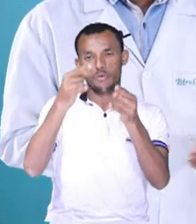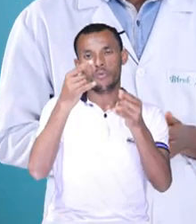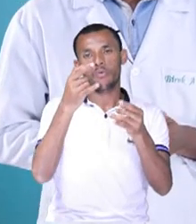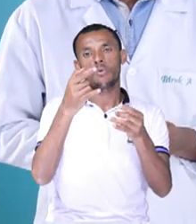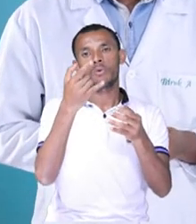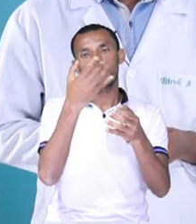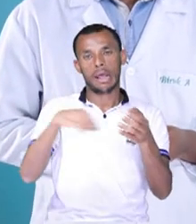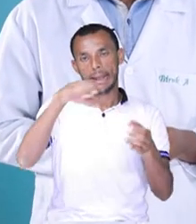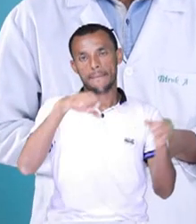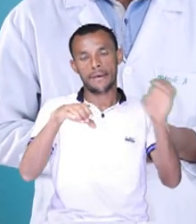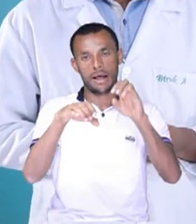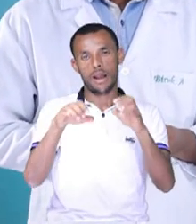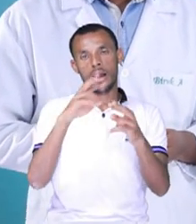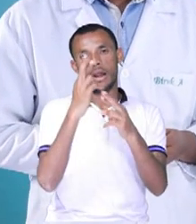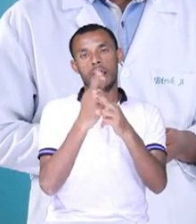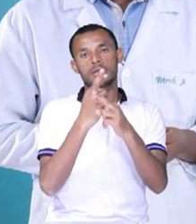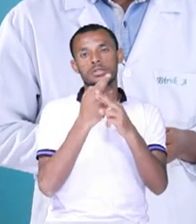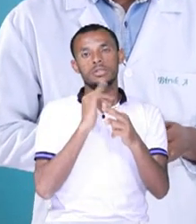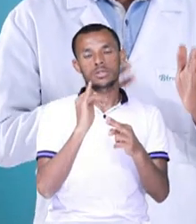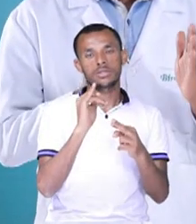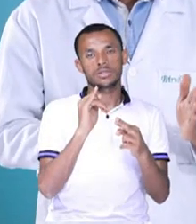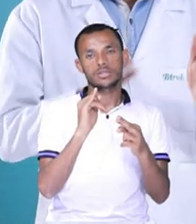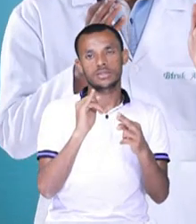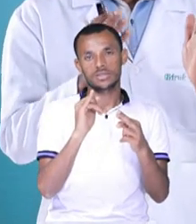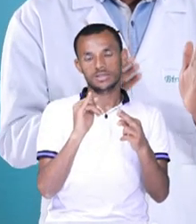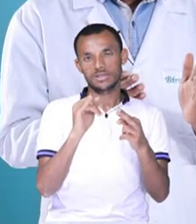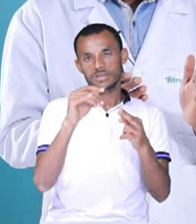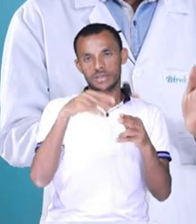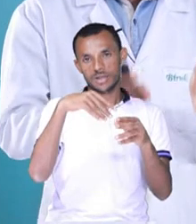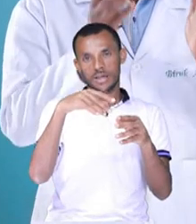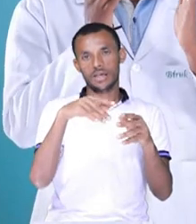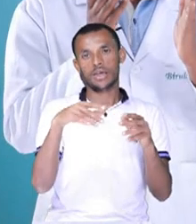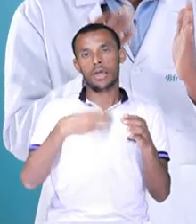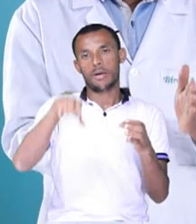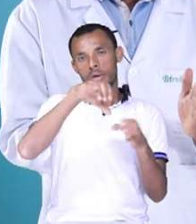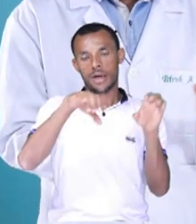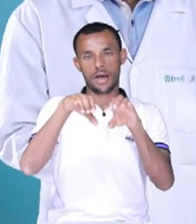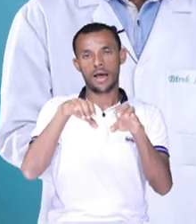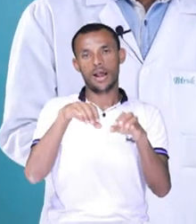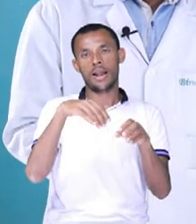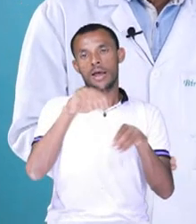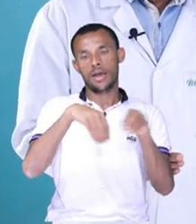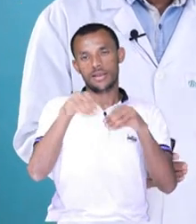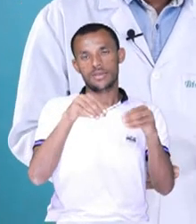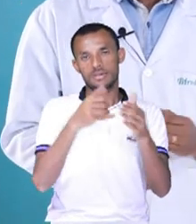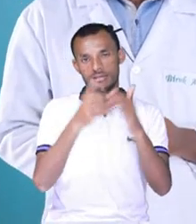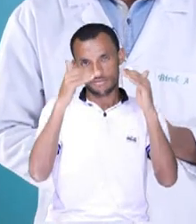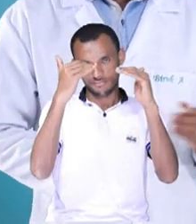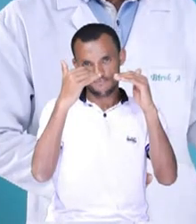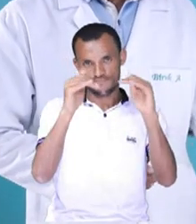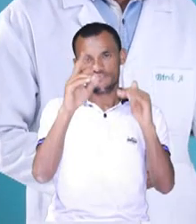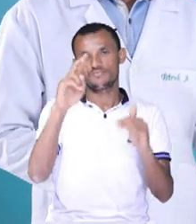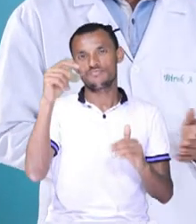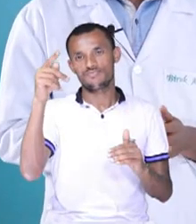reaction is known as chemical kinetics. The field of chemistry that is concerned rates